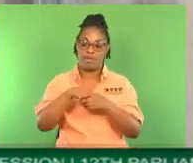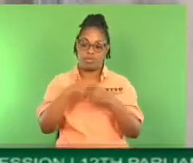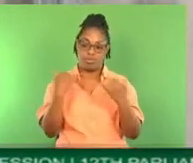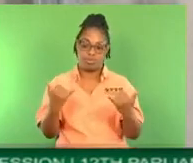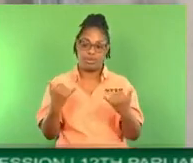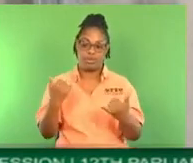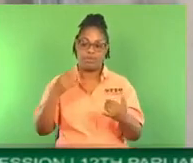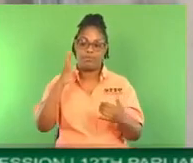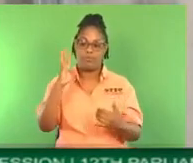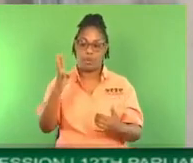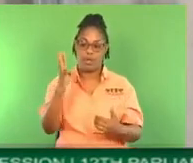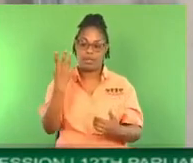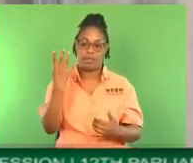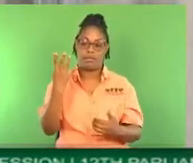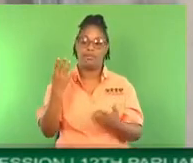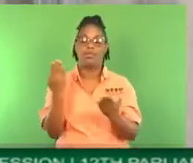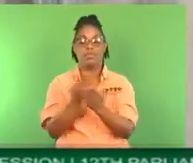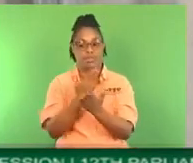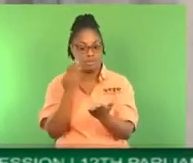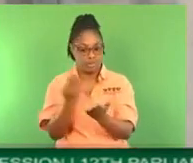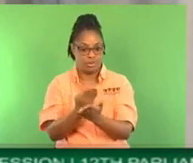honorable House.